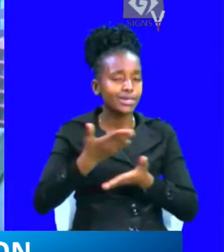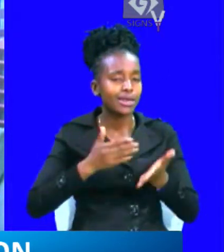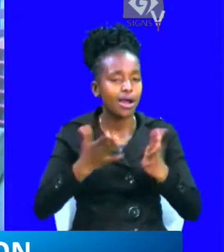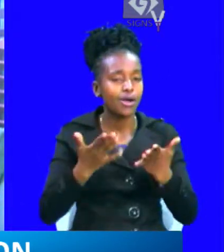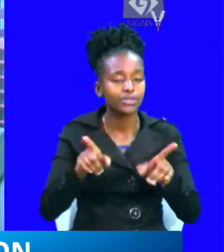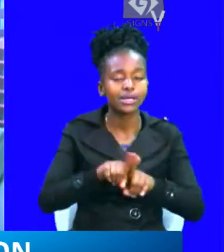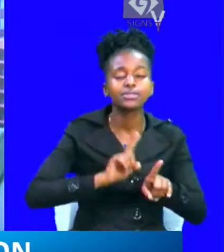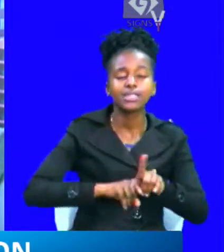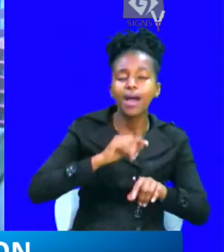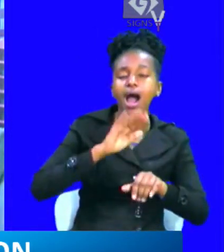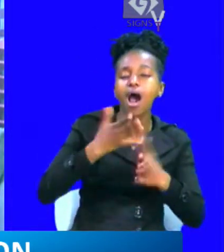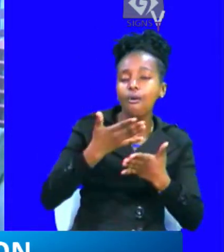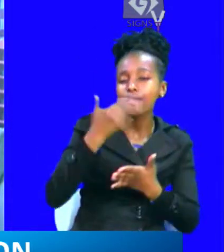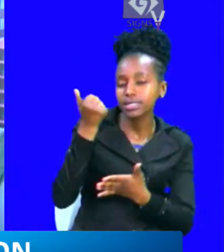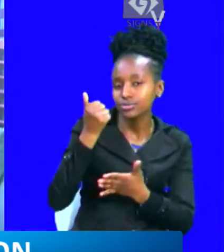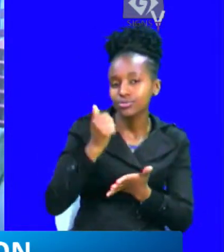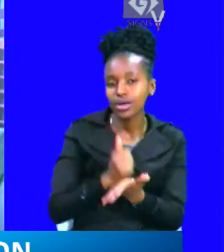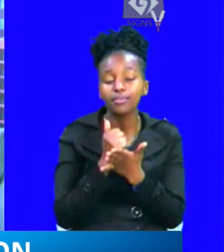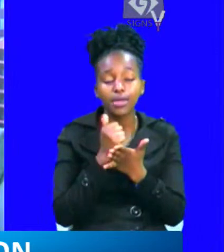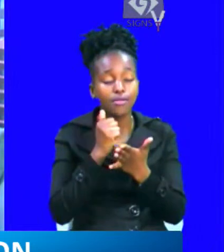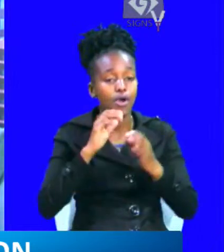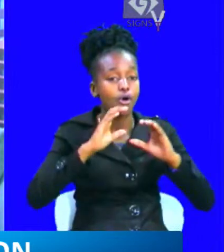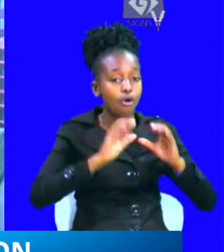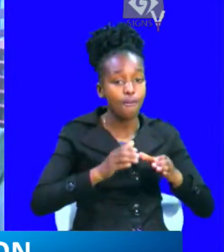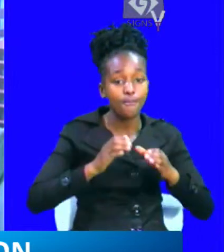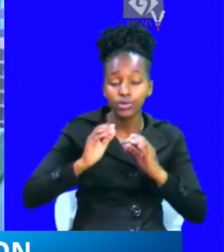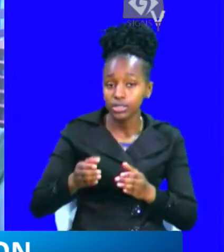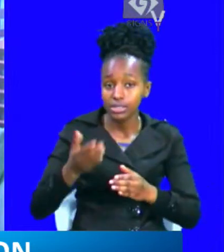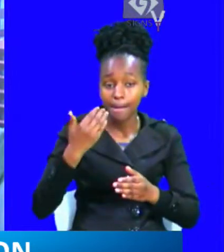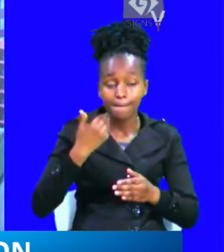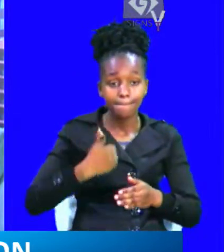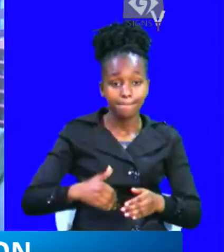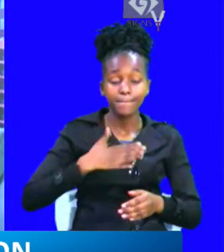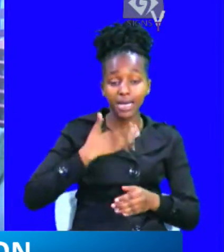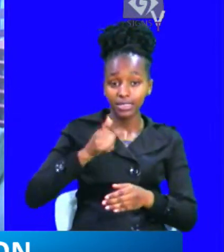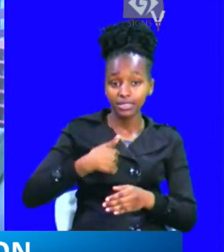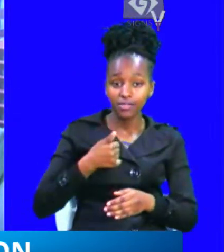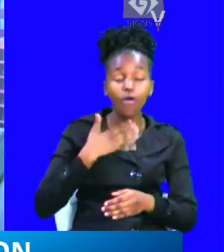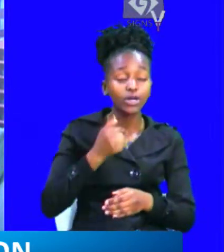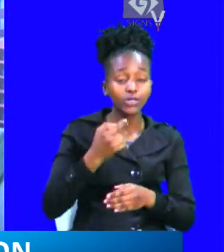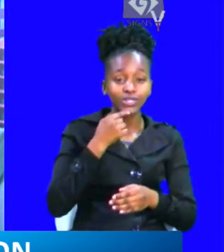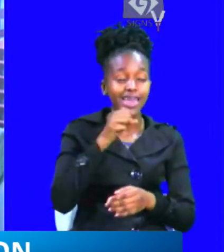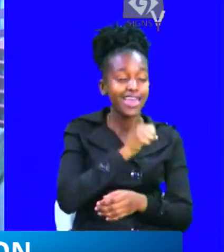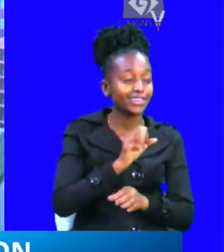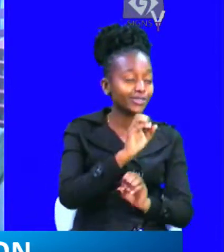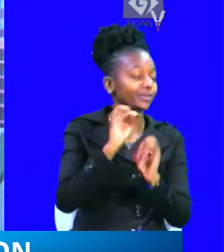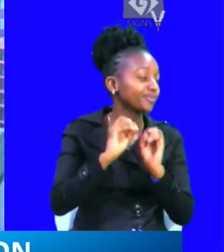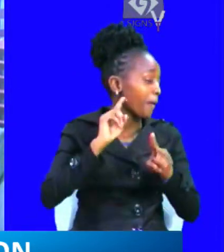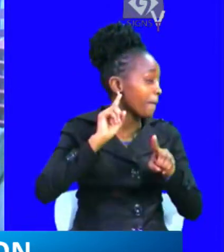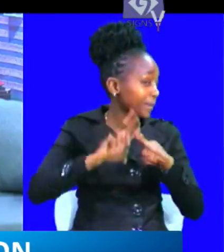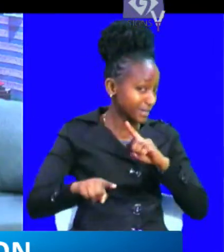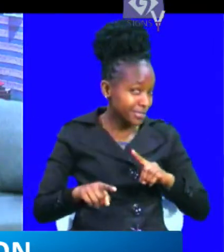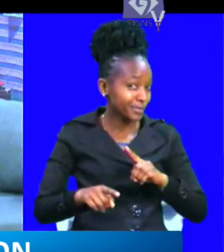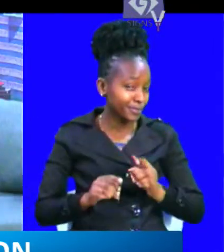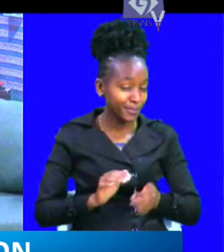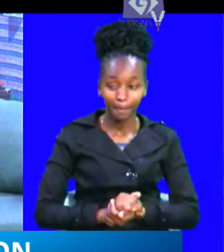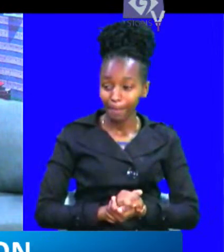help with the community. I myself, Yes. I'll not say my age, but Yes.